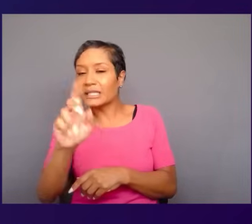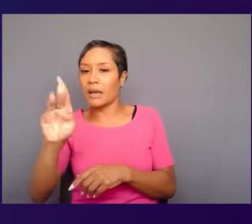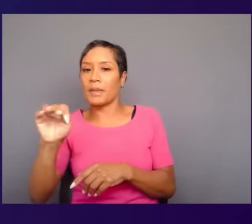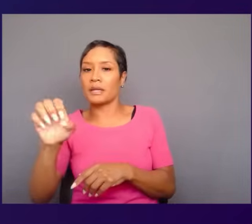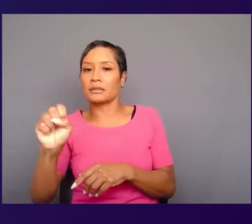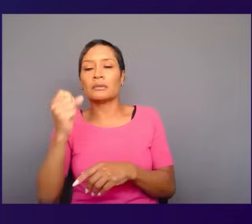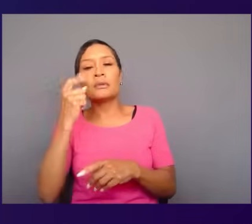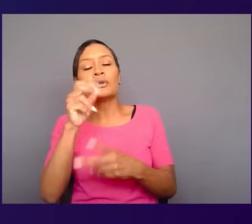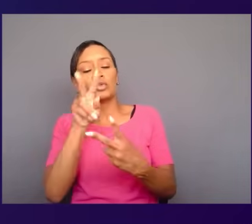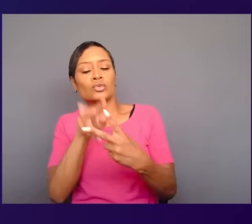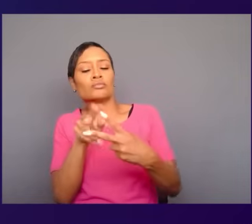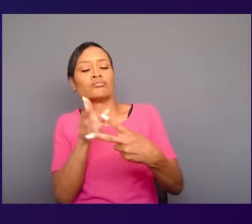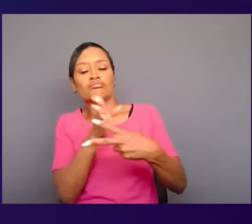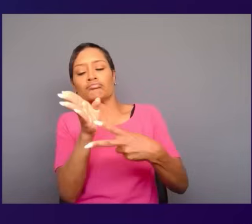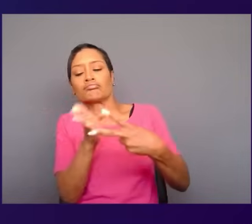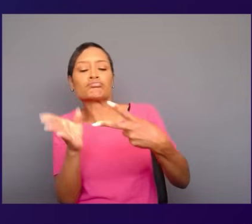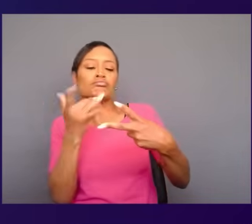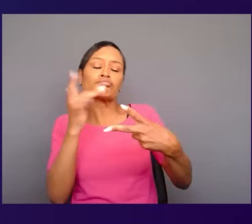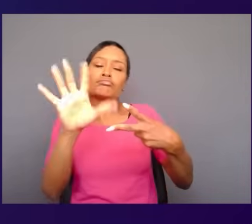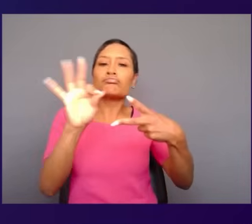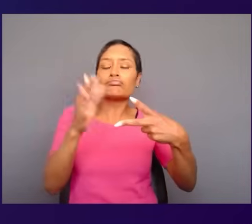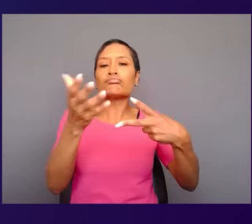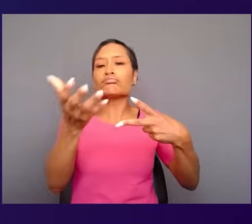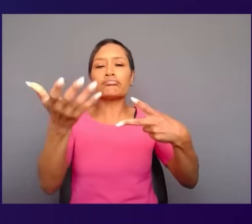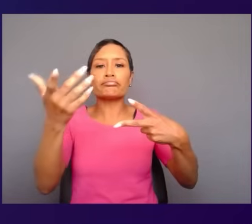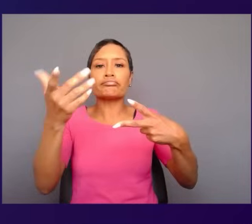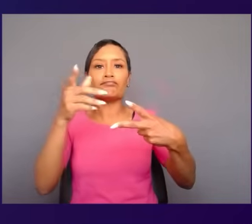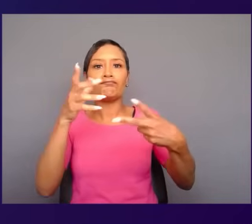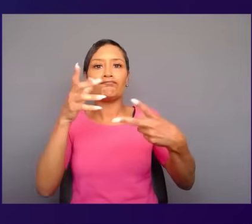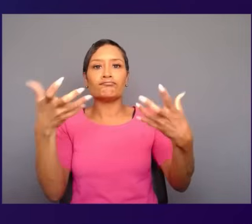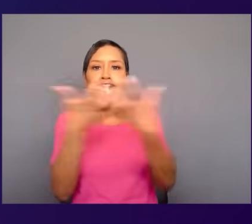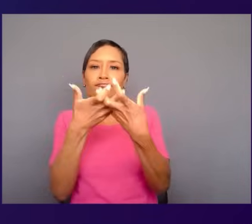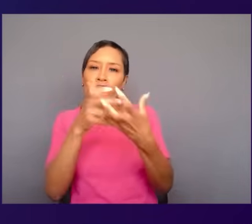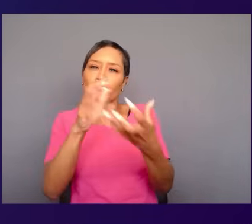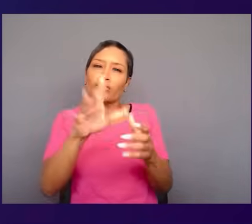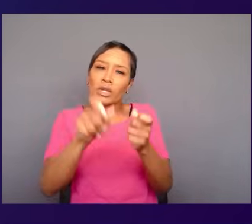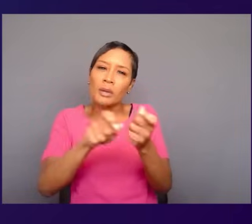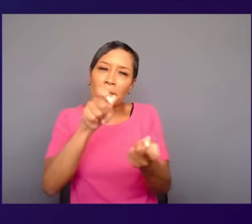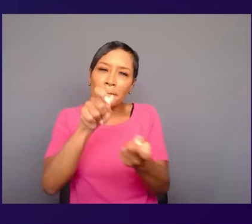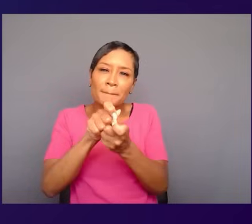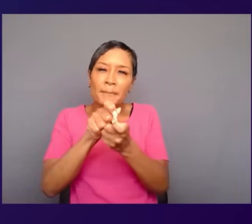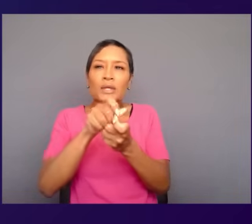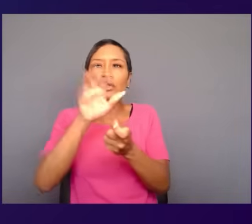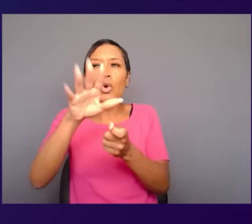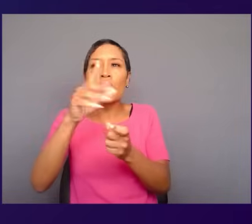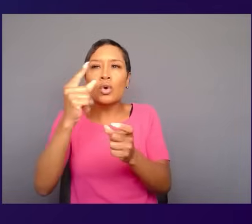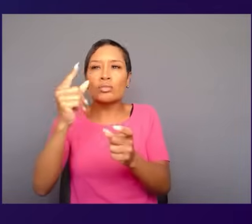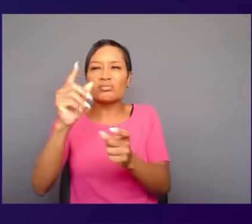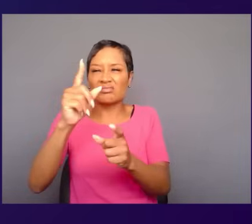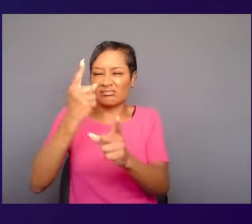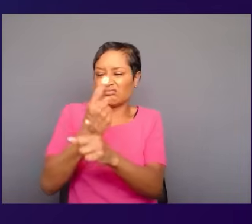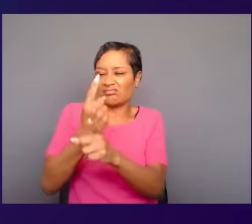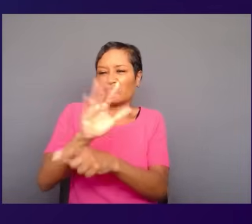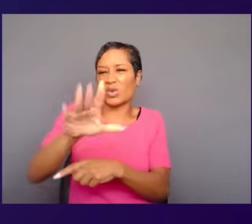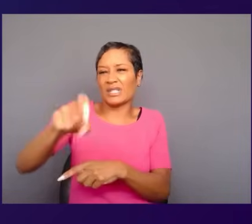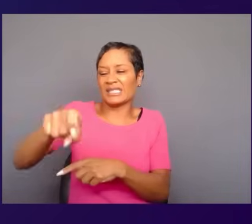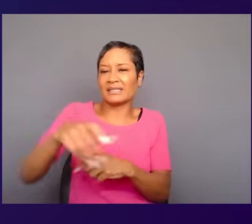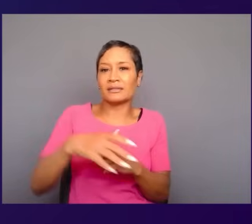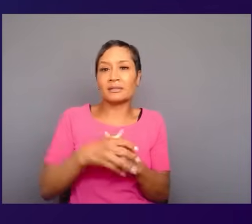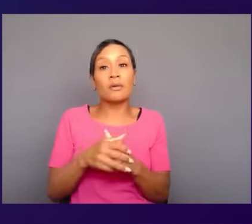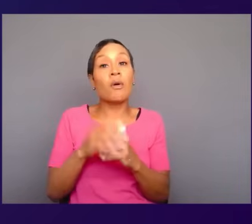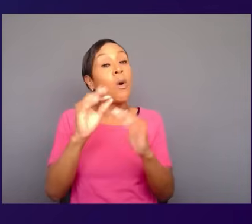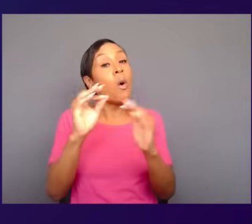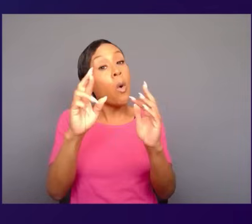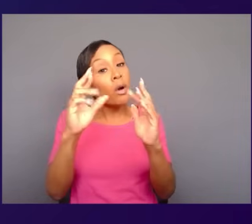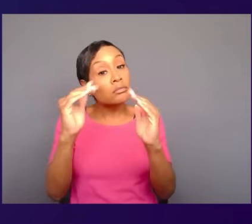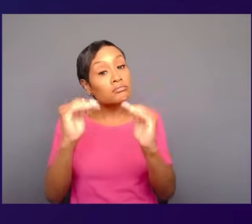service where you can meet your specific regulatory needs. Optionally, you could use bucket keys.